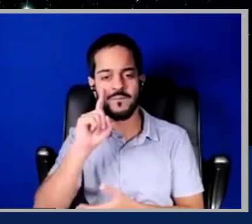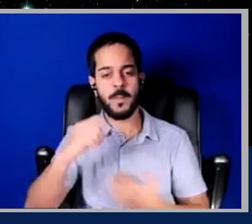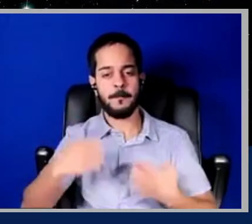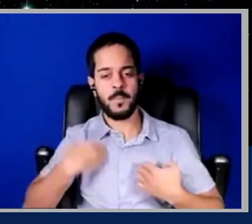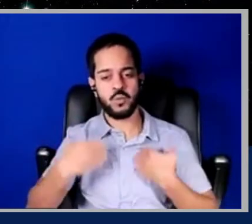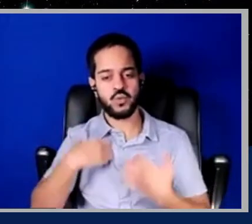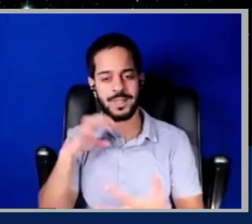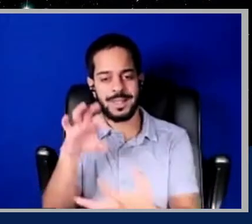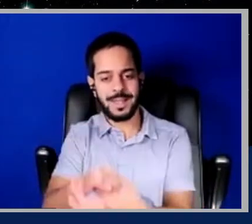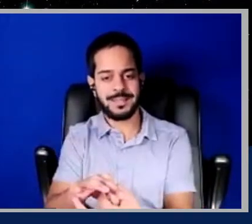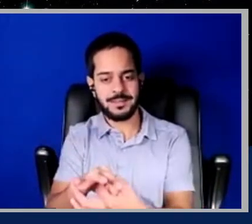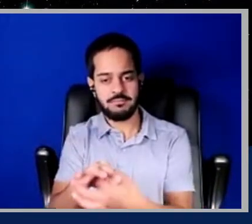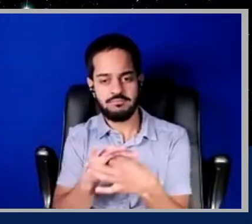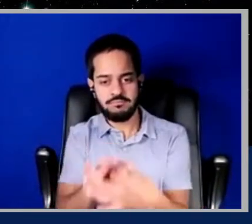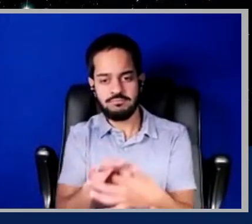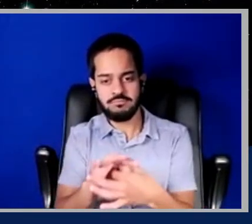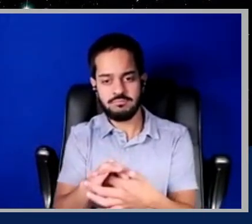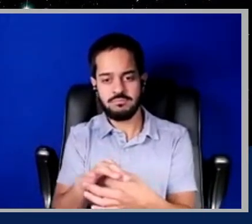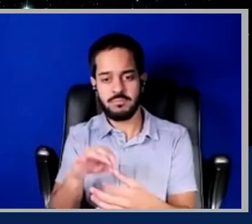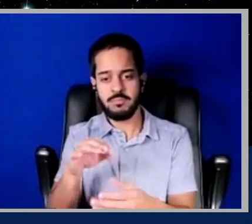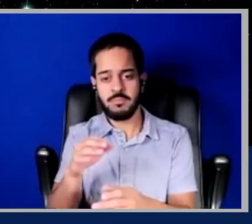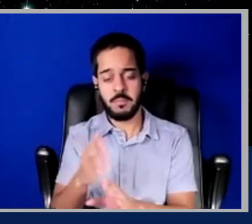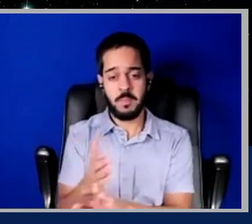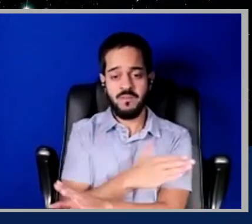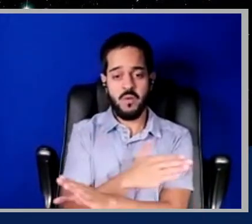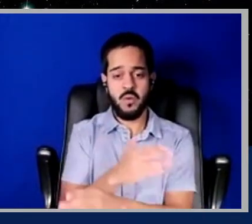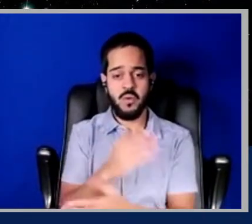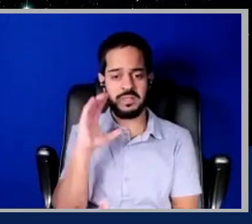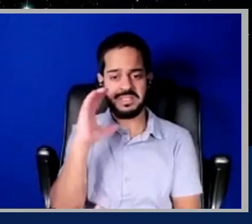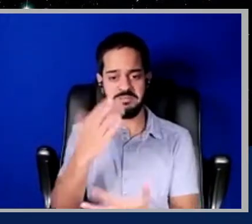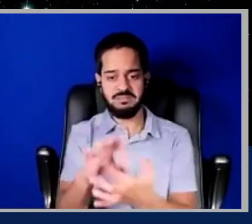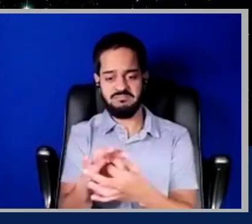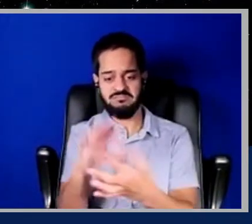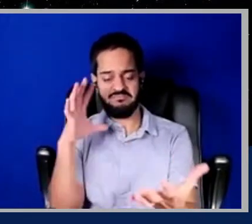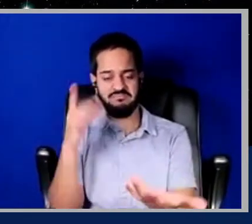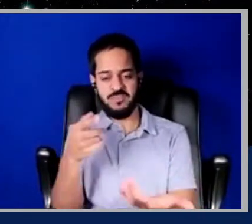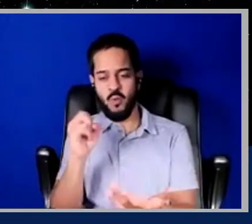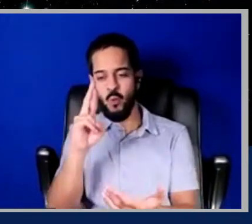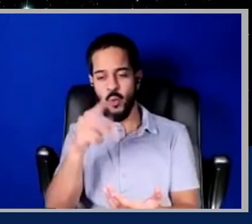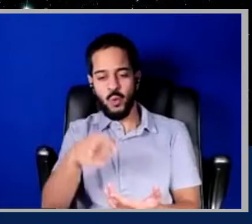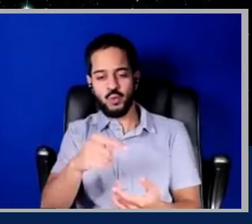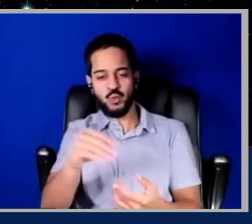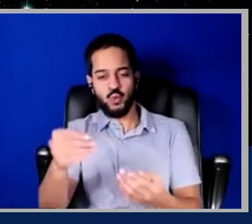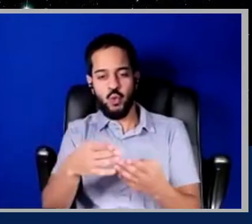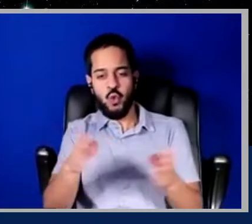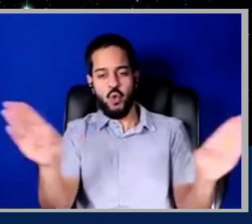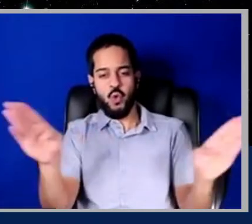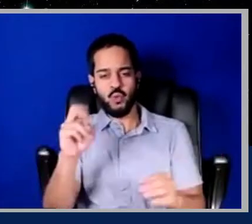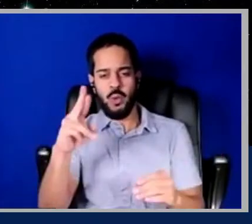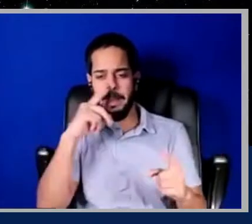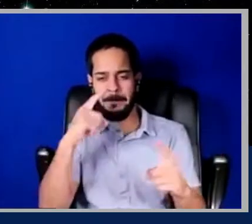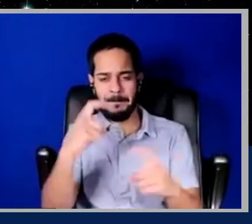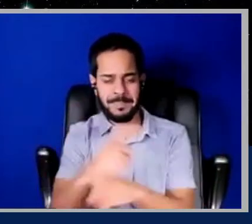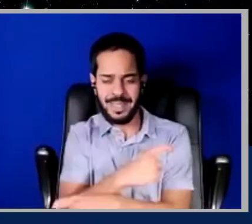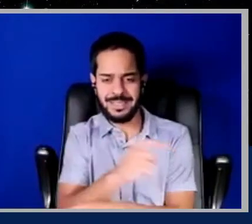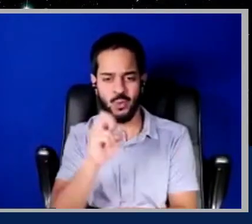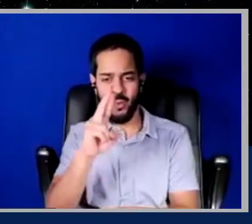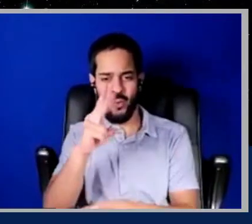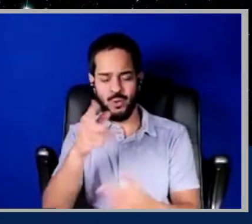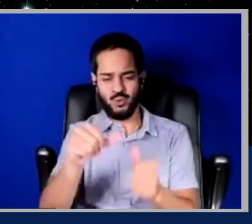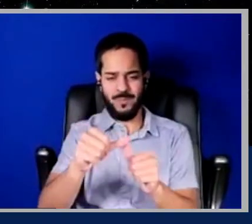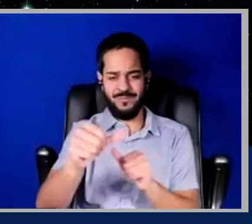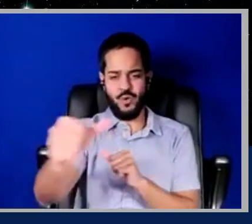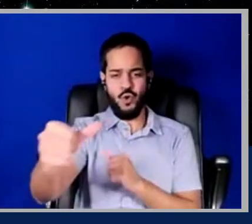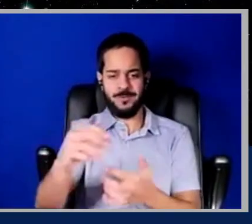to something that seems so giant or so complex or so distant, right?